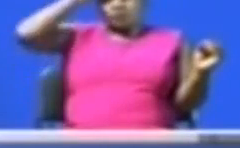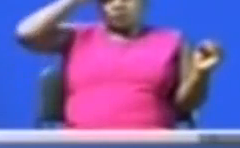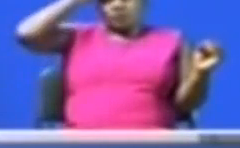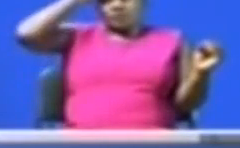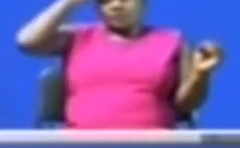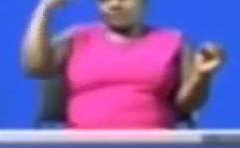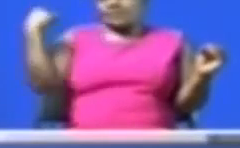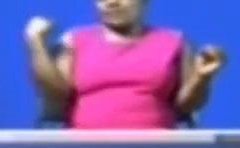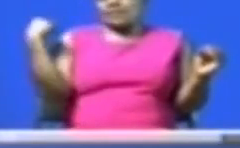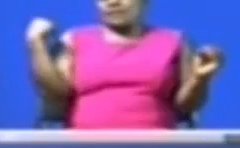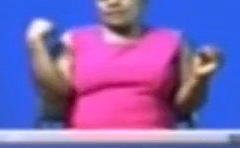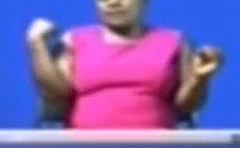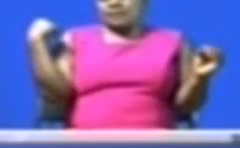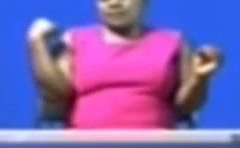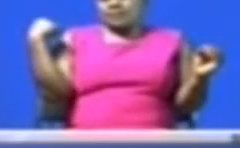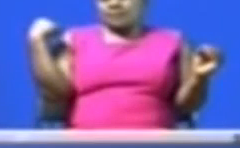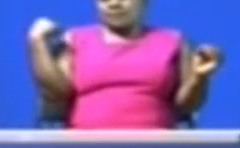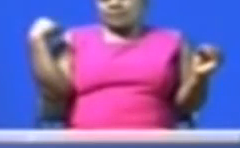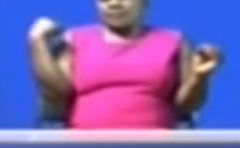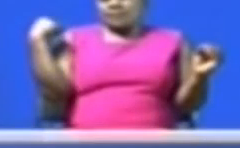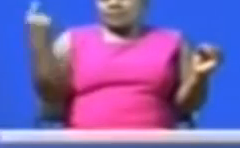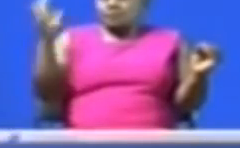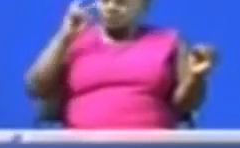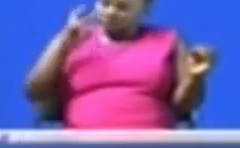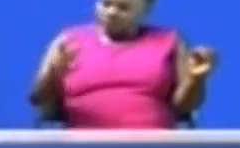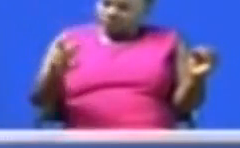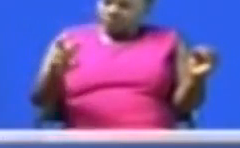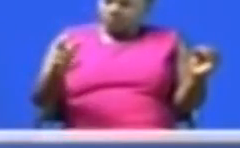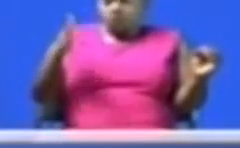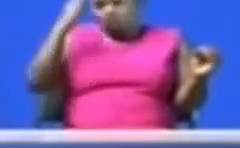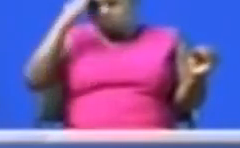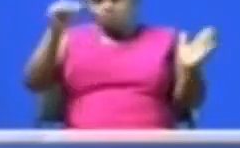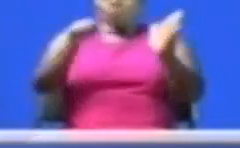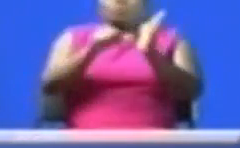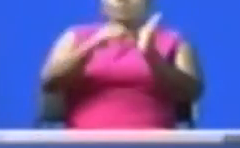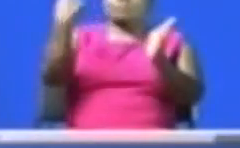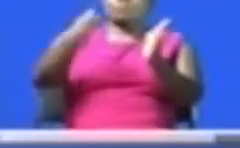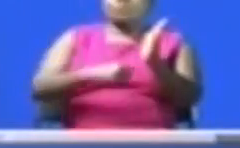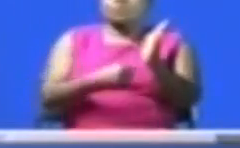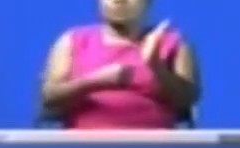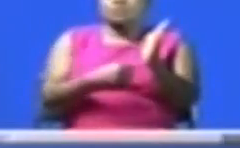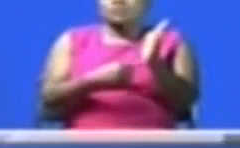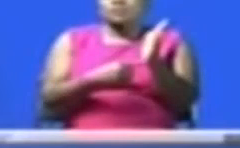mpaka Eldoret kuja aone ajue ni nini shida.